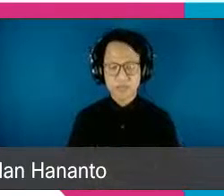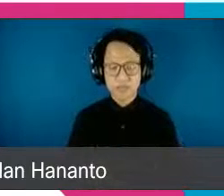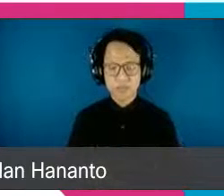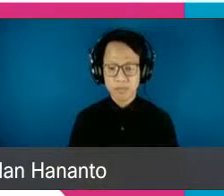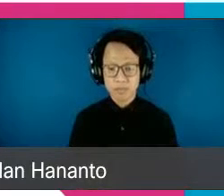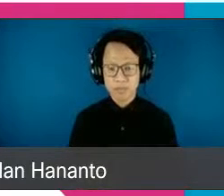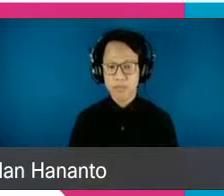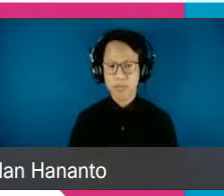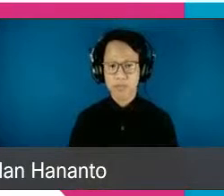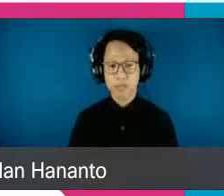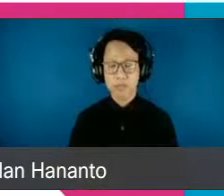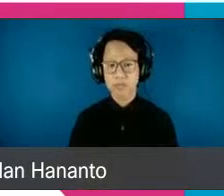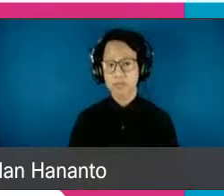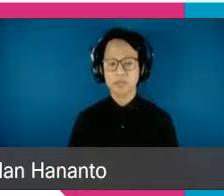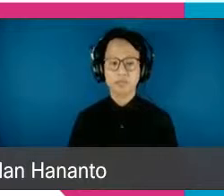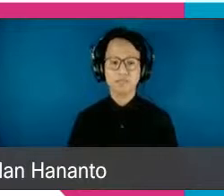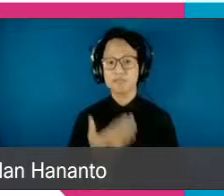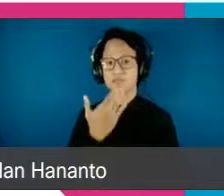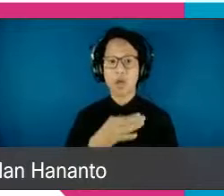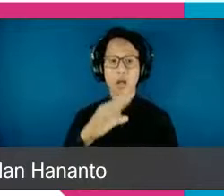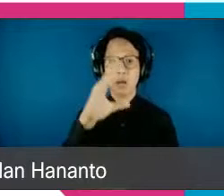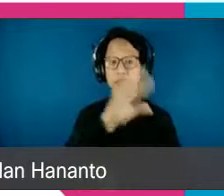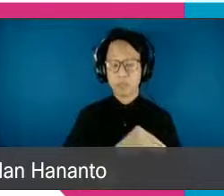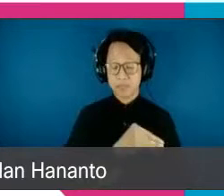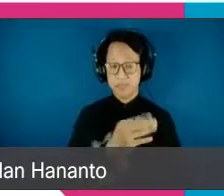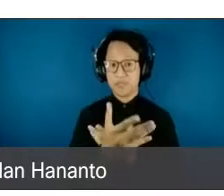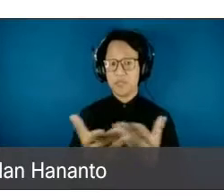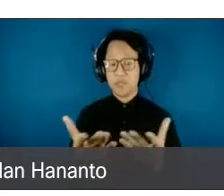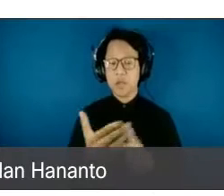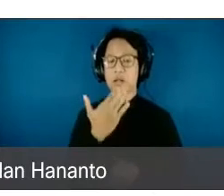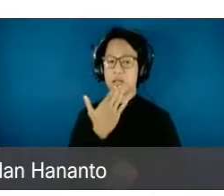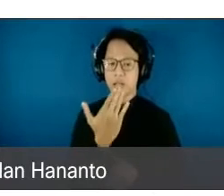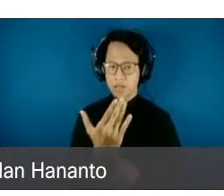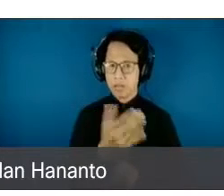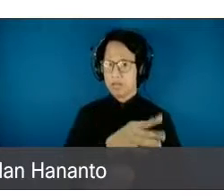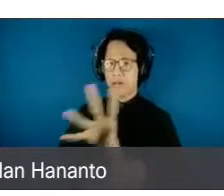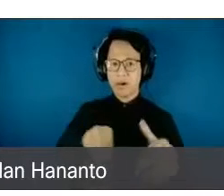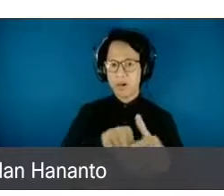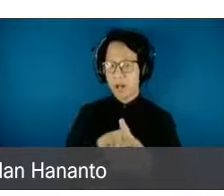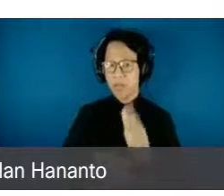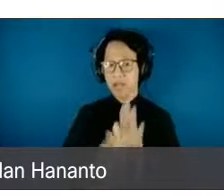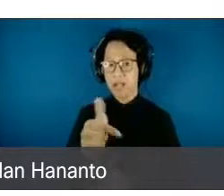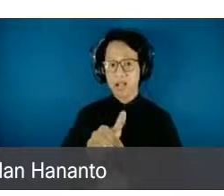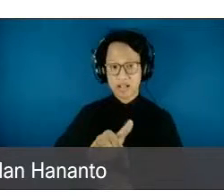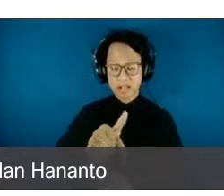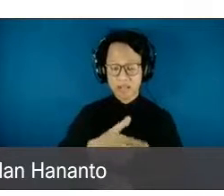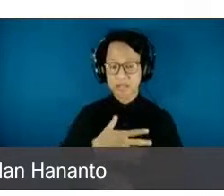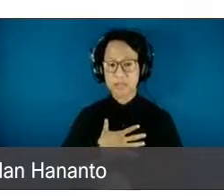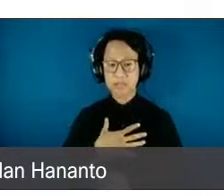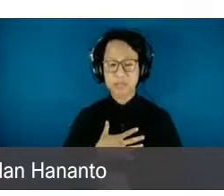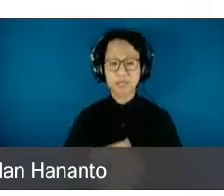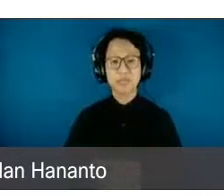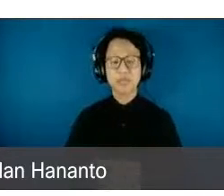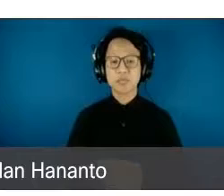Morning, good afternoon, and good evening to everyone. Thank you so much for joining us today. My name is Bantu Kumsa, and I am the